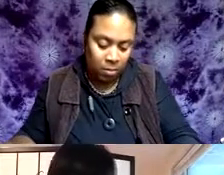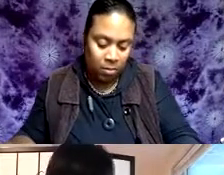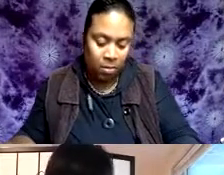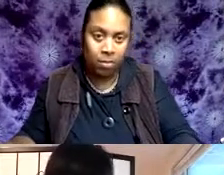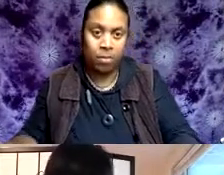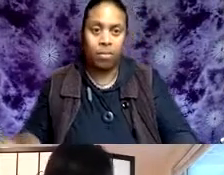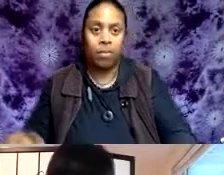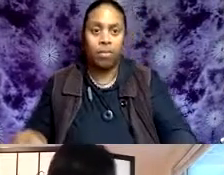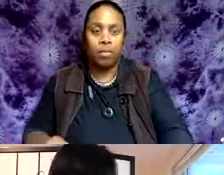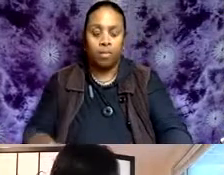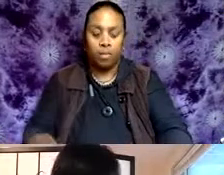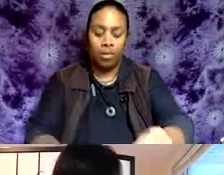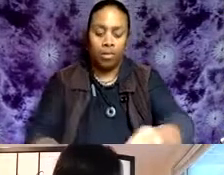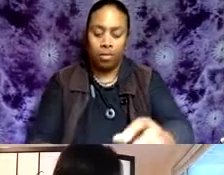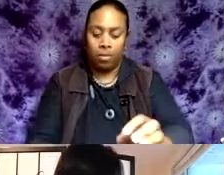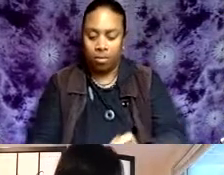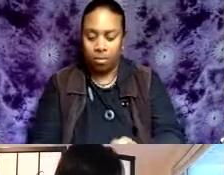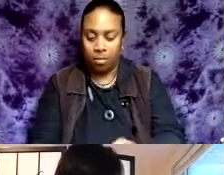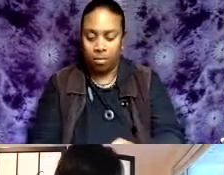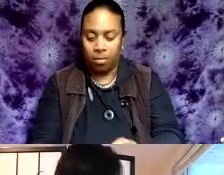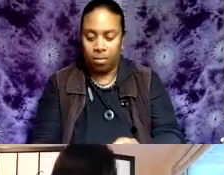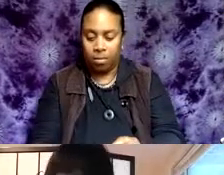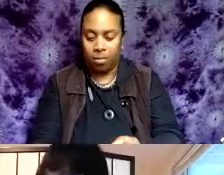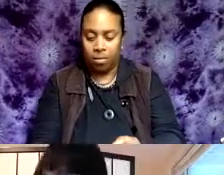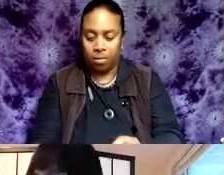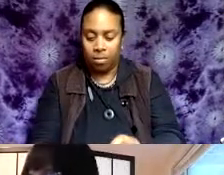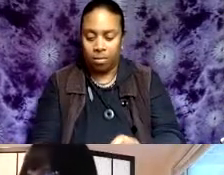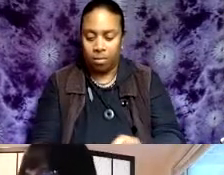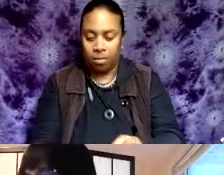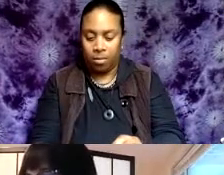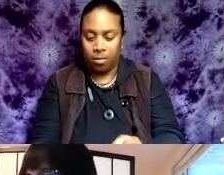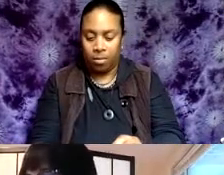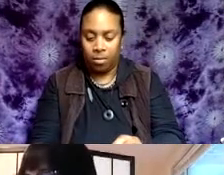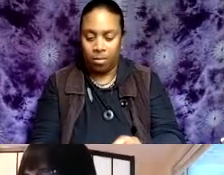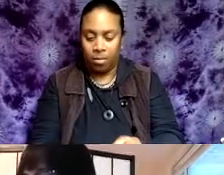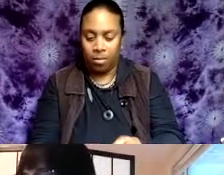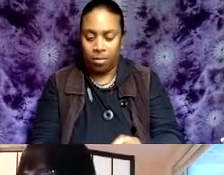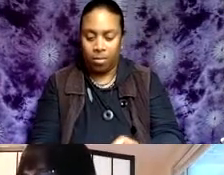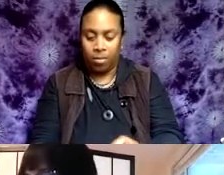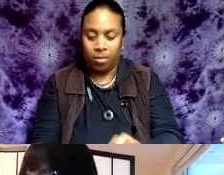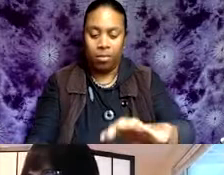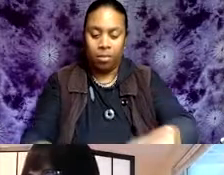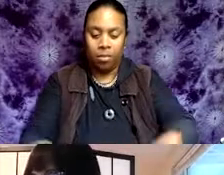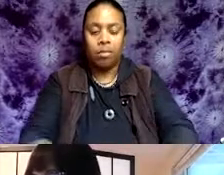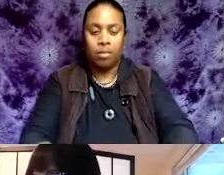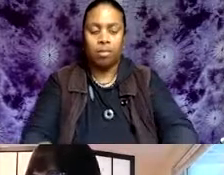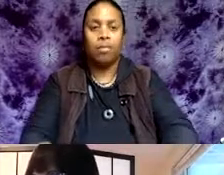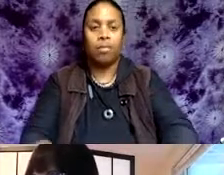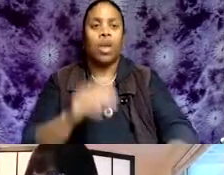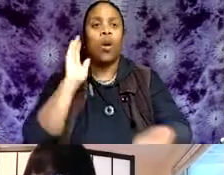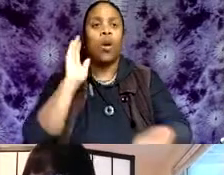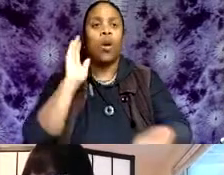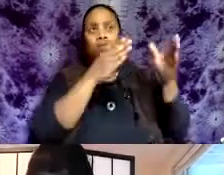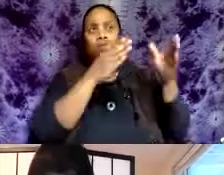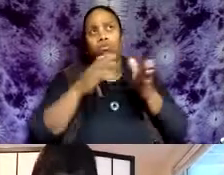coming. It's great. All right. Well, let's see. Let's go ahead. Maybe we'll go in the order I've got here. So we'll have Dr.